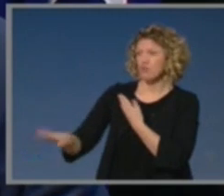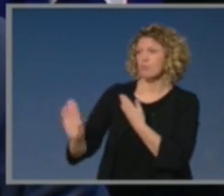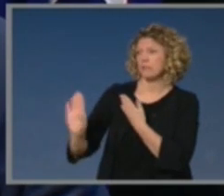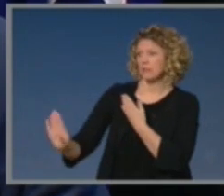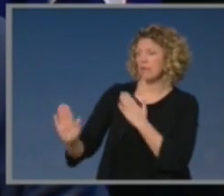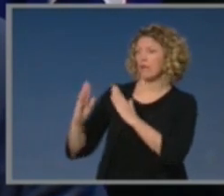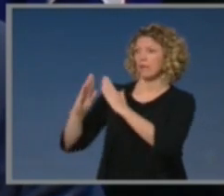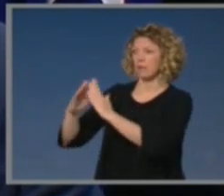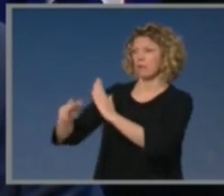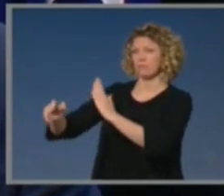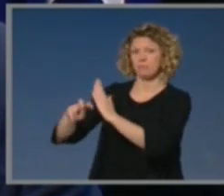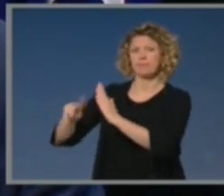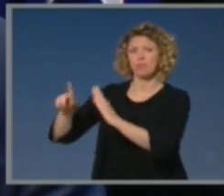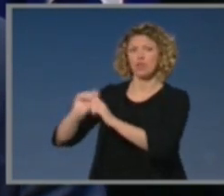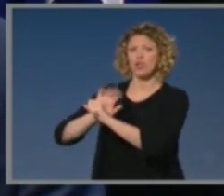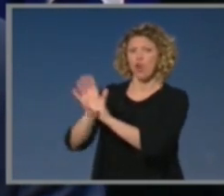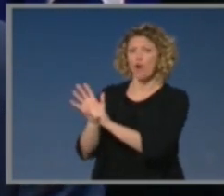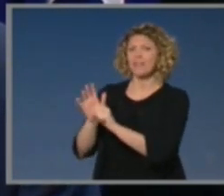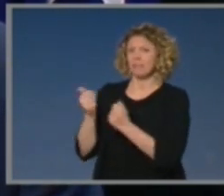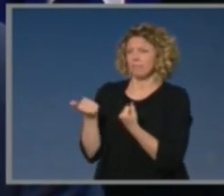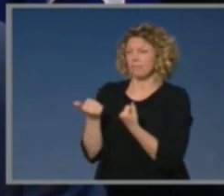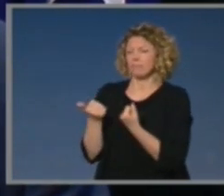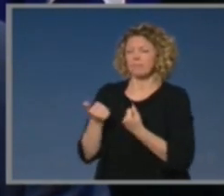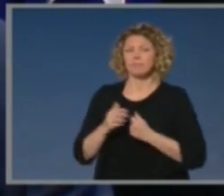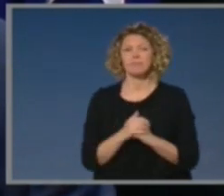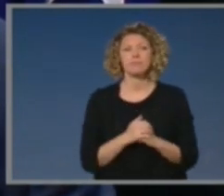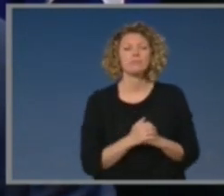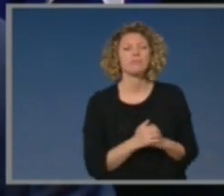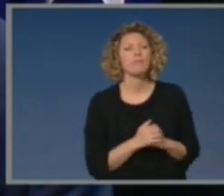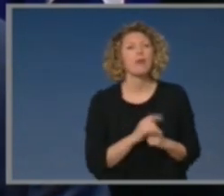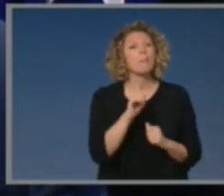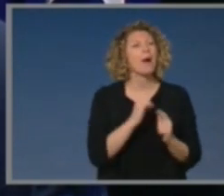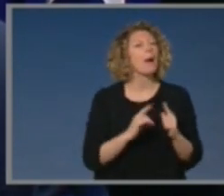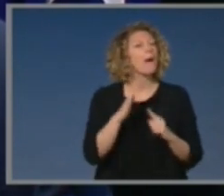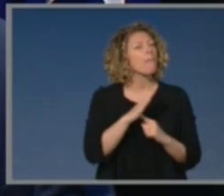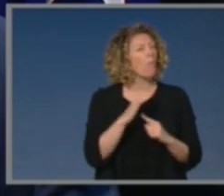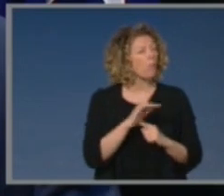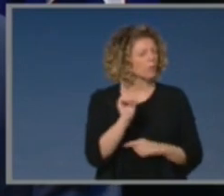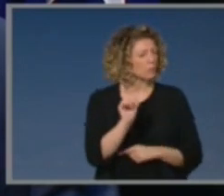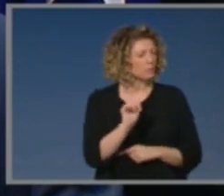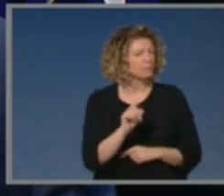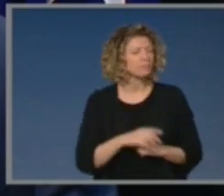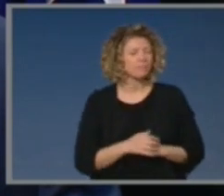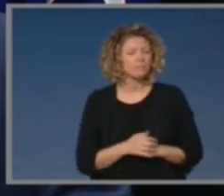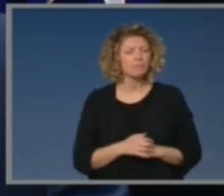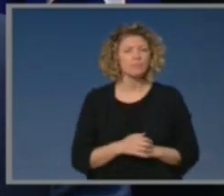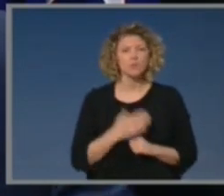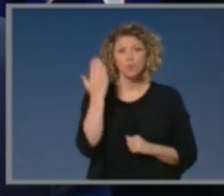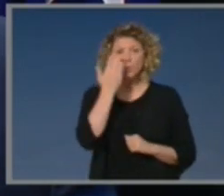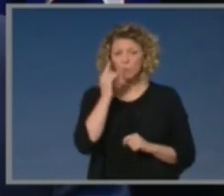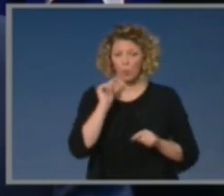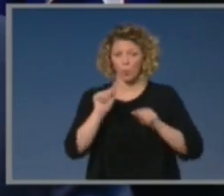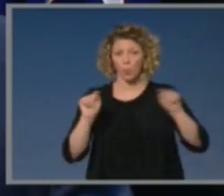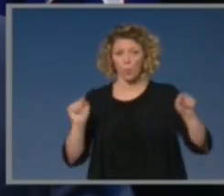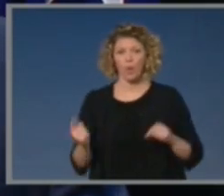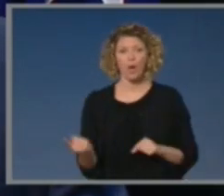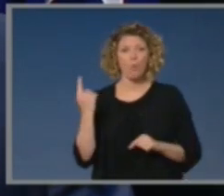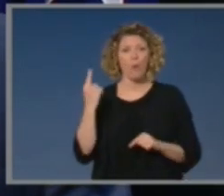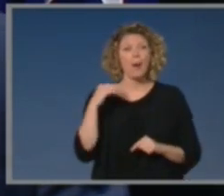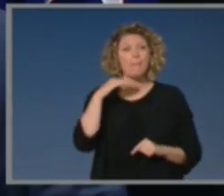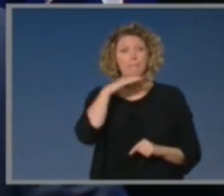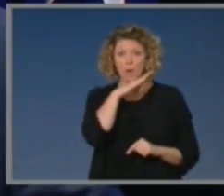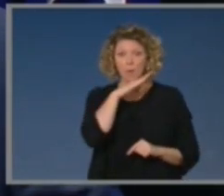contracted COVID-19. But the third area, Sam, I think is really important. You've seen this with a number of these schools and the one in Melbourne most recently.